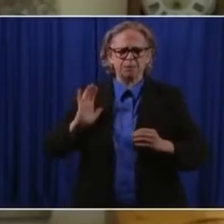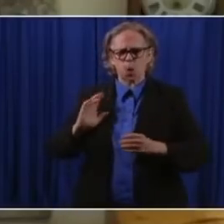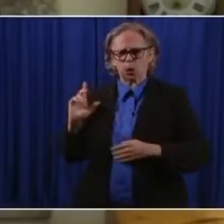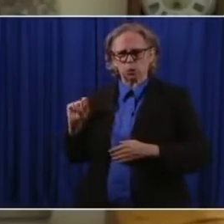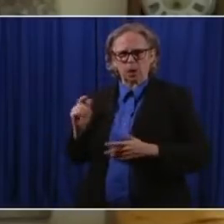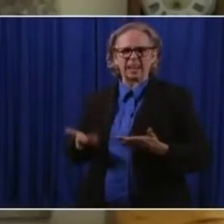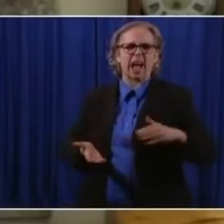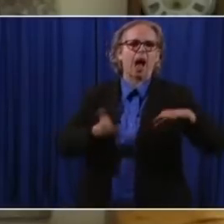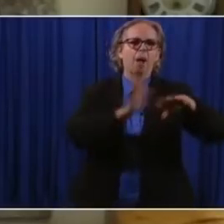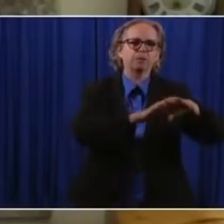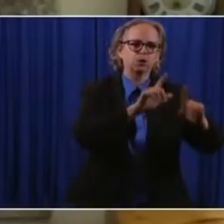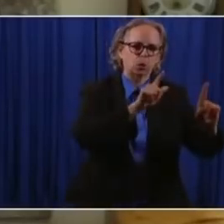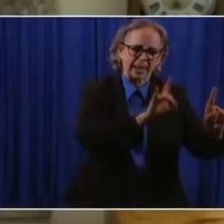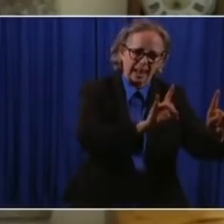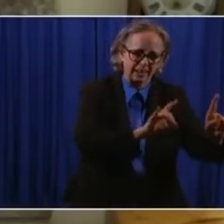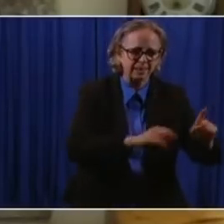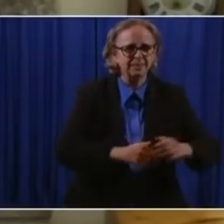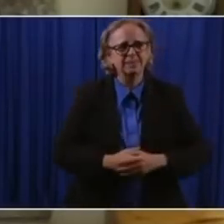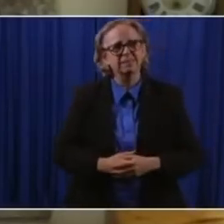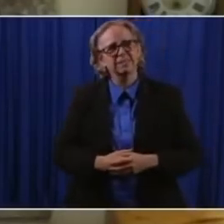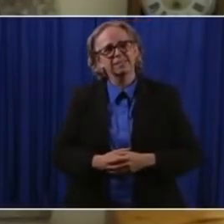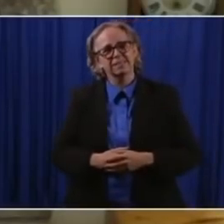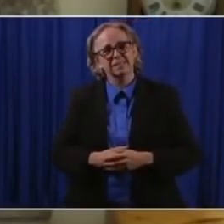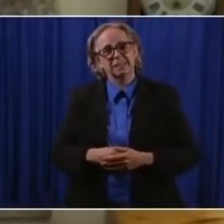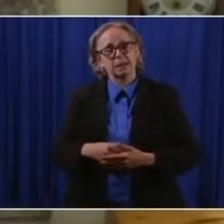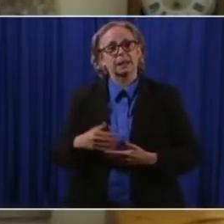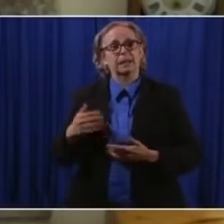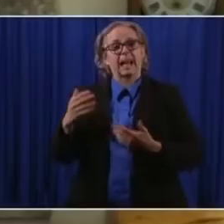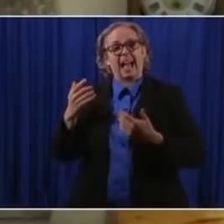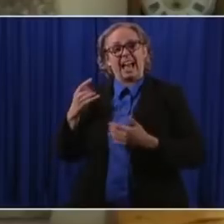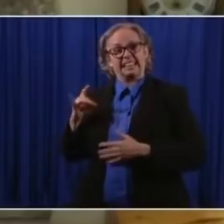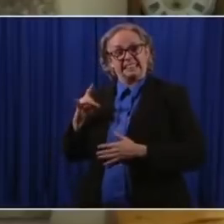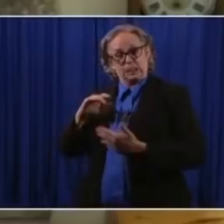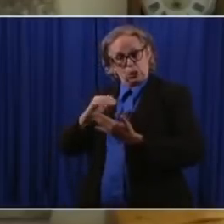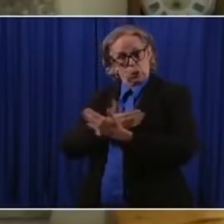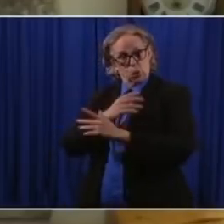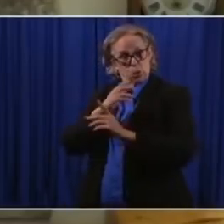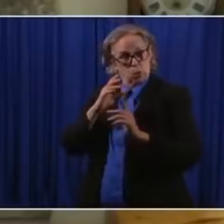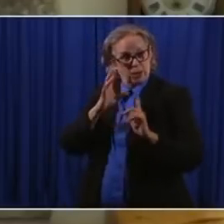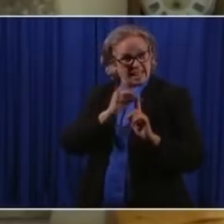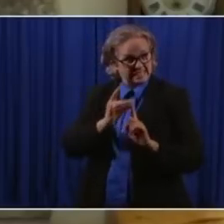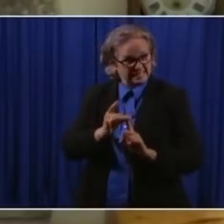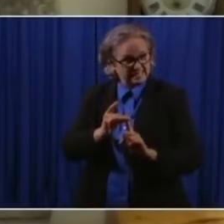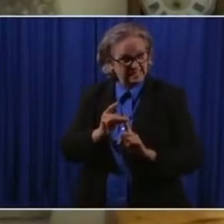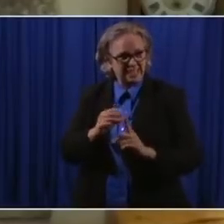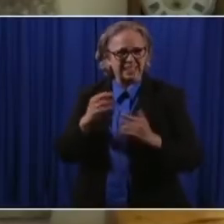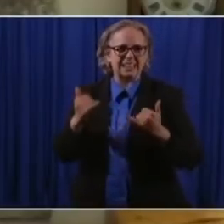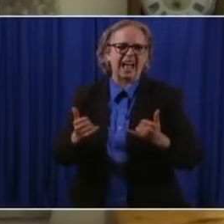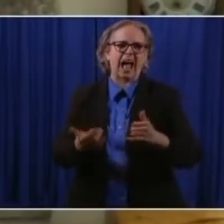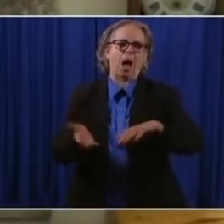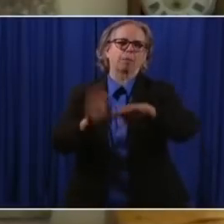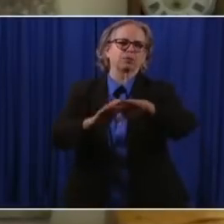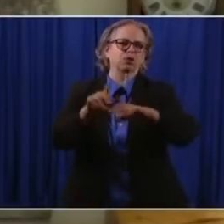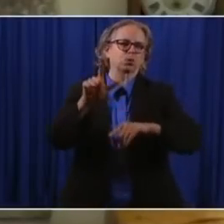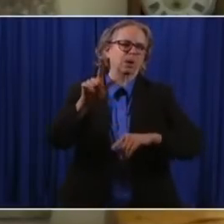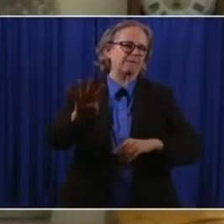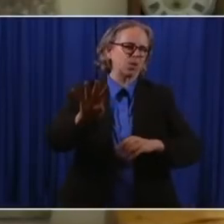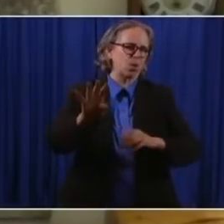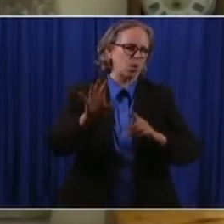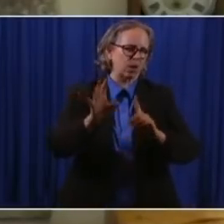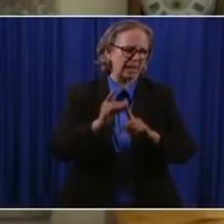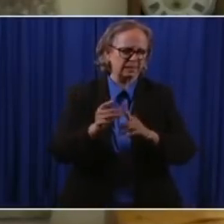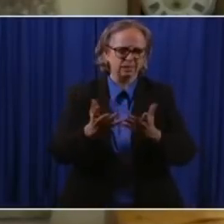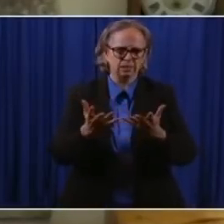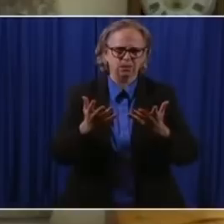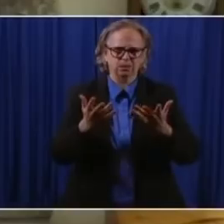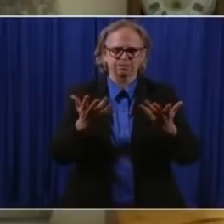from an average of 18 on August 4th to 24 on August 11th. They are seeing fewer workplace outbreaks, but they're continuing